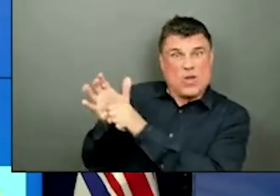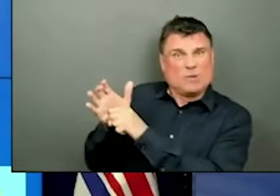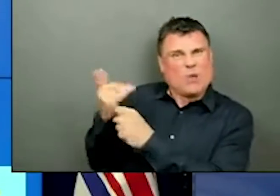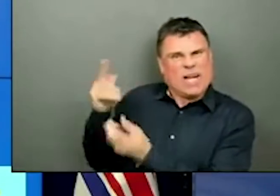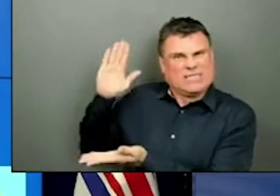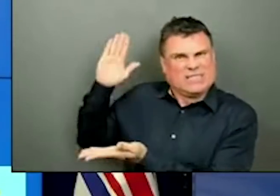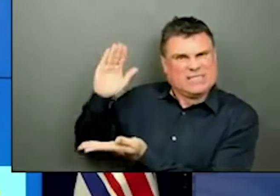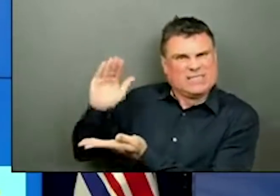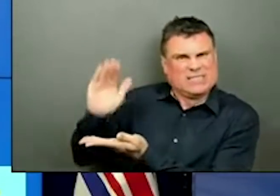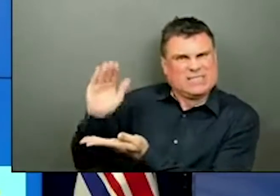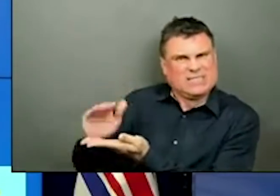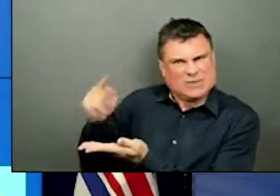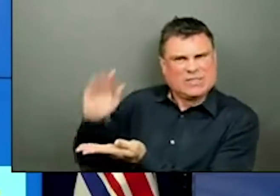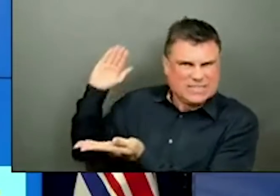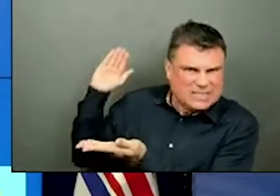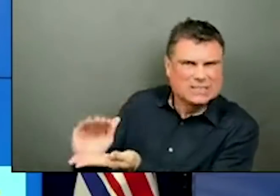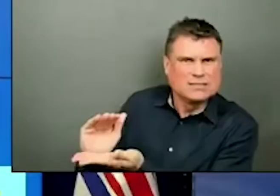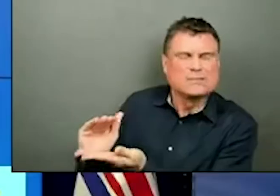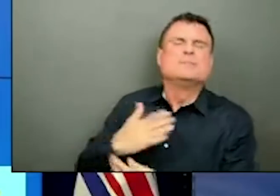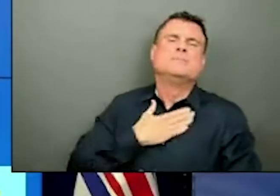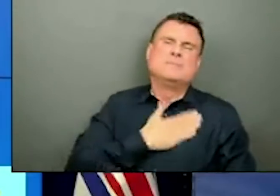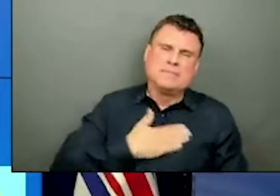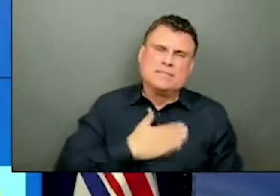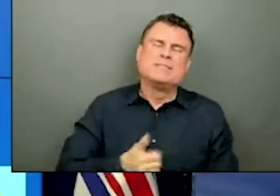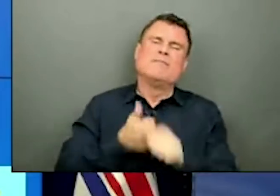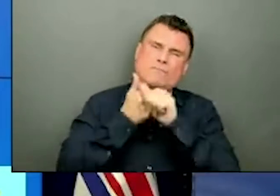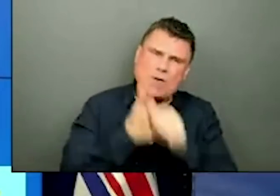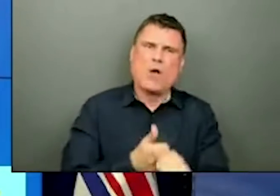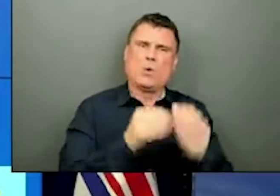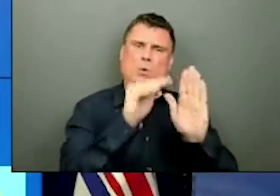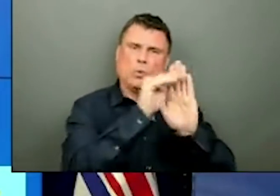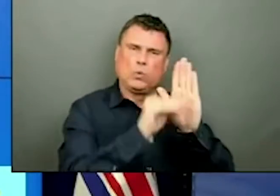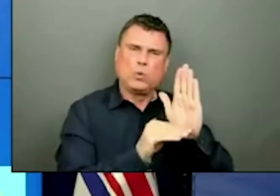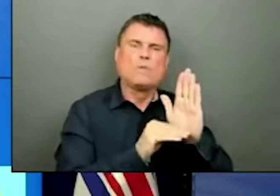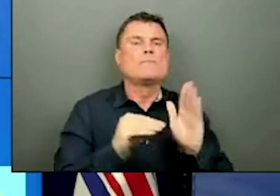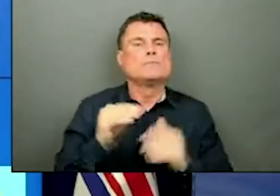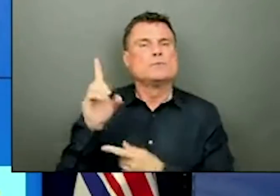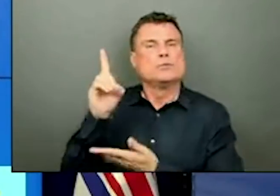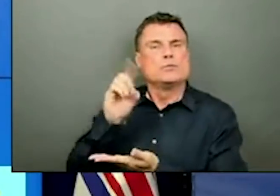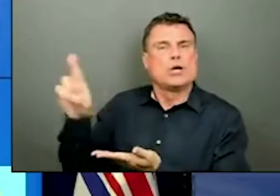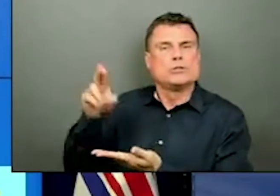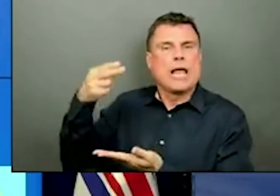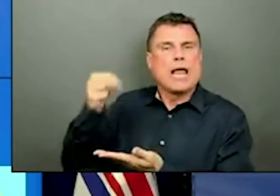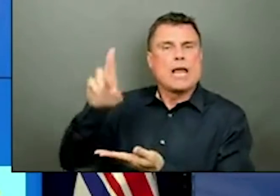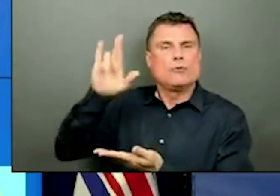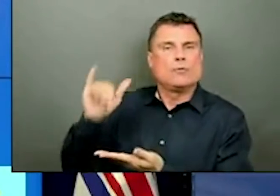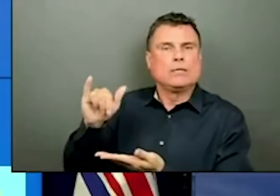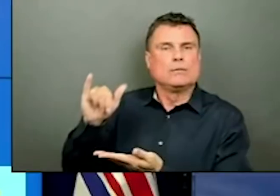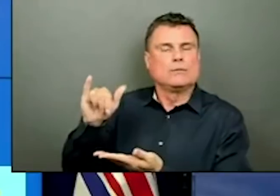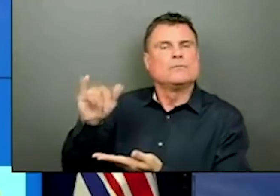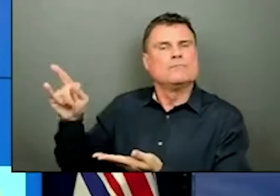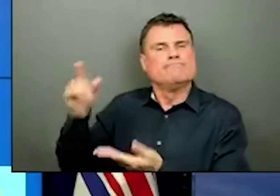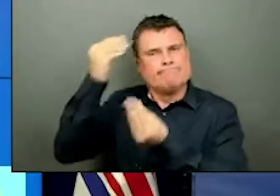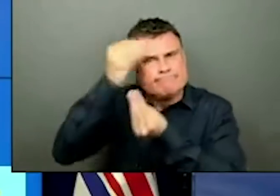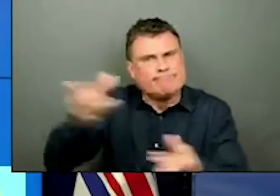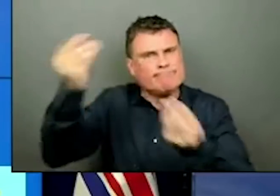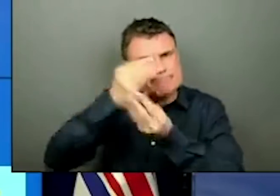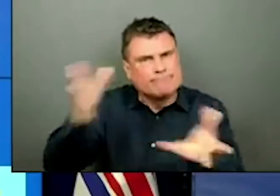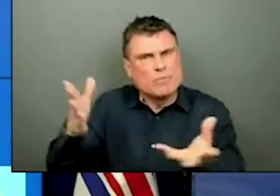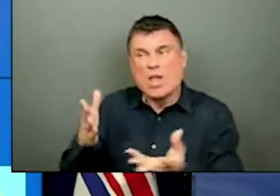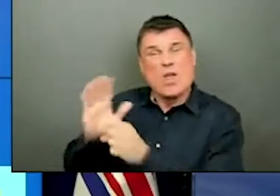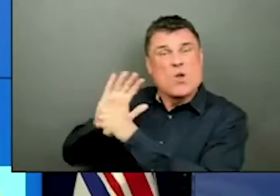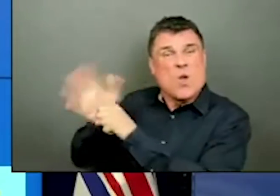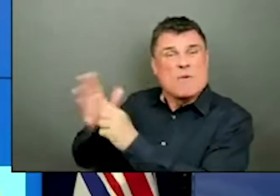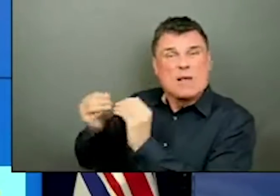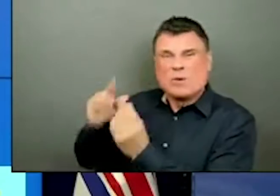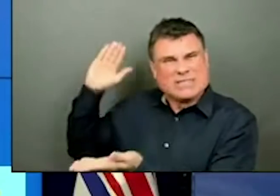the guidelines that Dr. Henry has given us to bend the curve so we can all do our part. And in closing, I'll say that